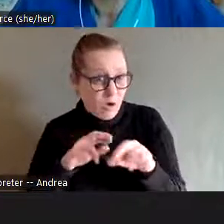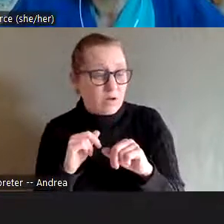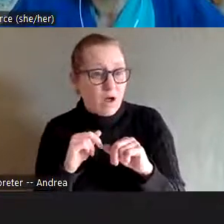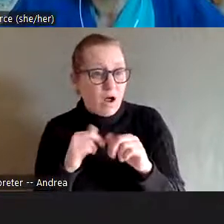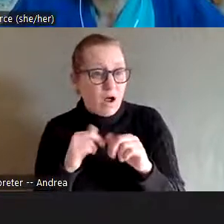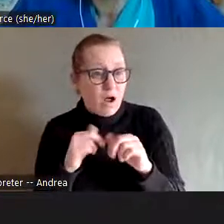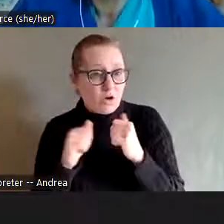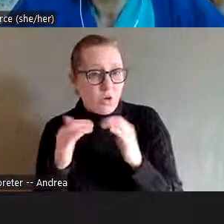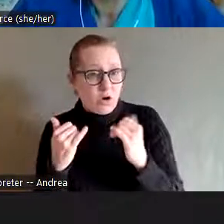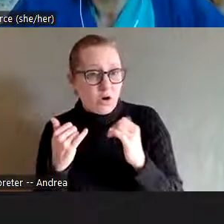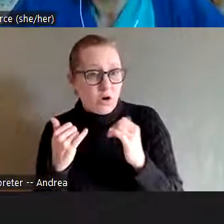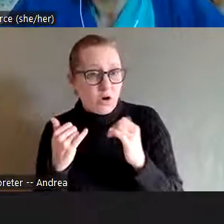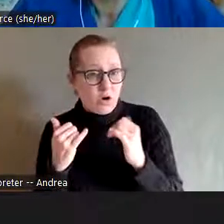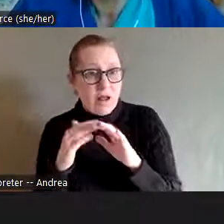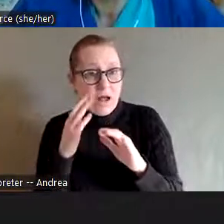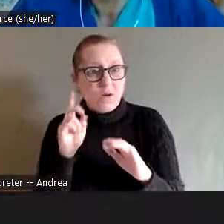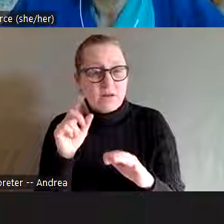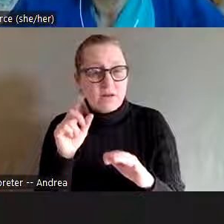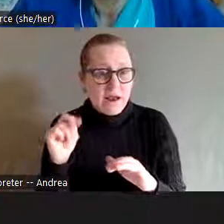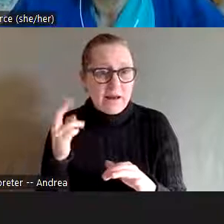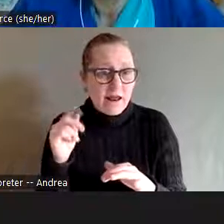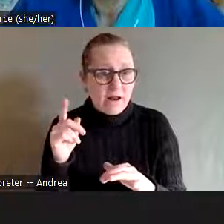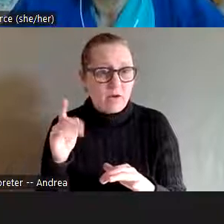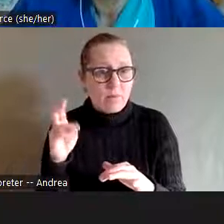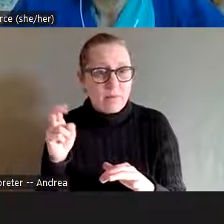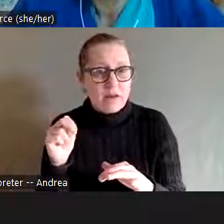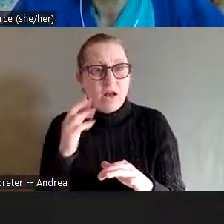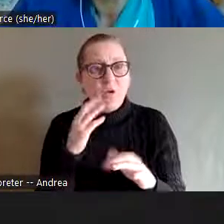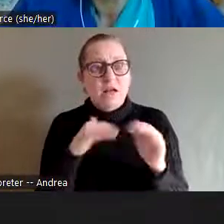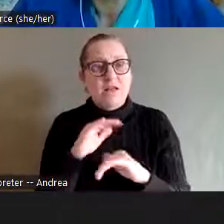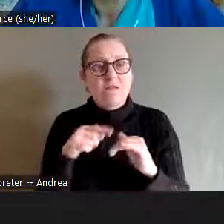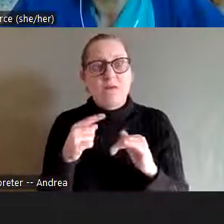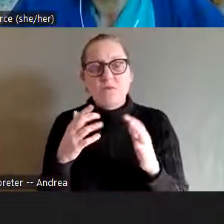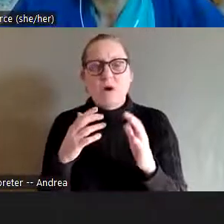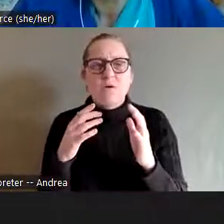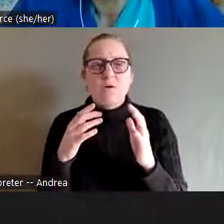email. And I know Dan Handelman knows at least as much about public records law as anybody on this call,